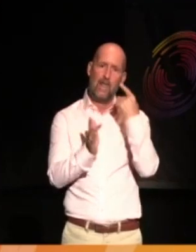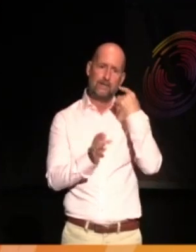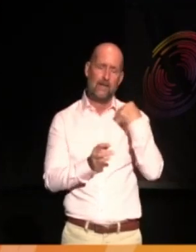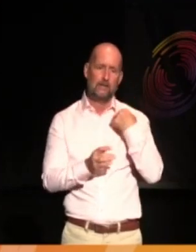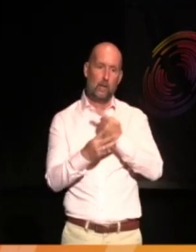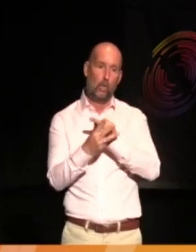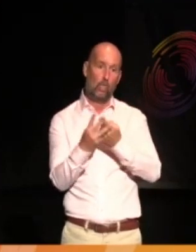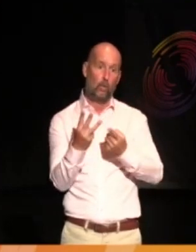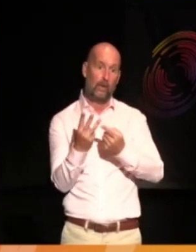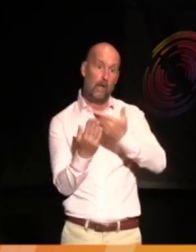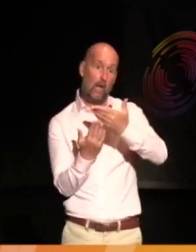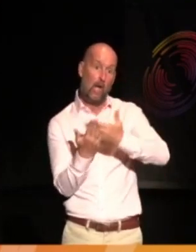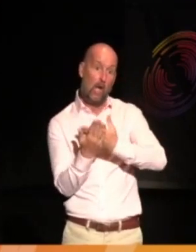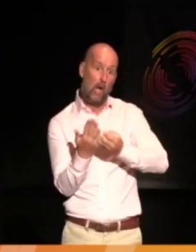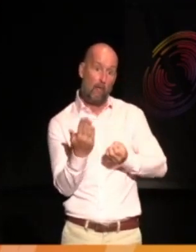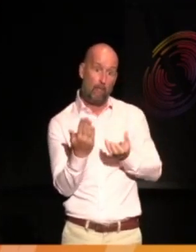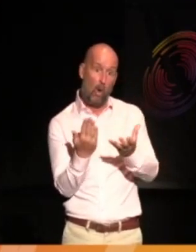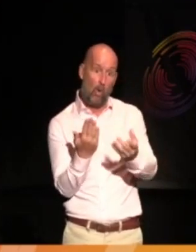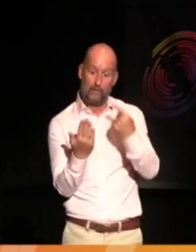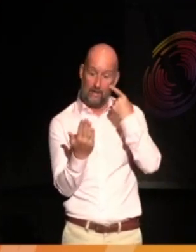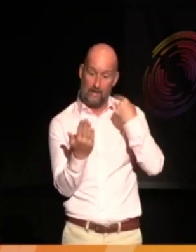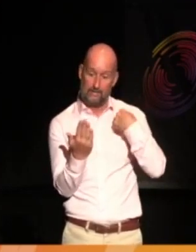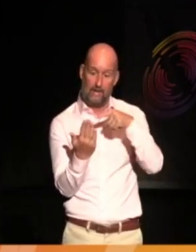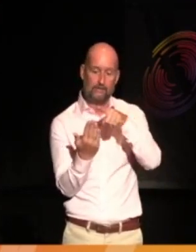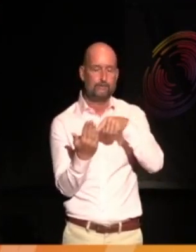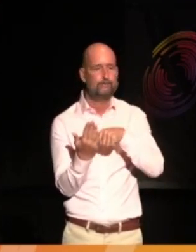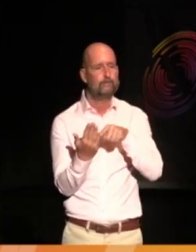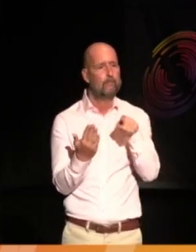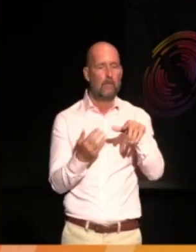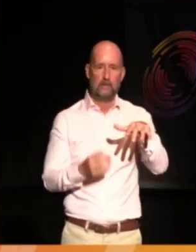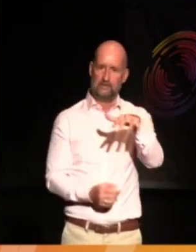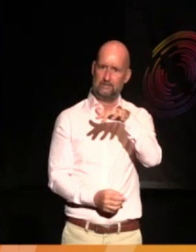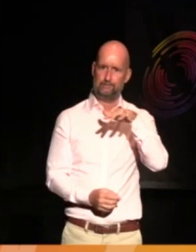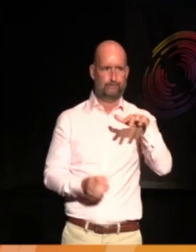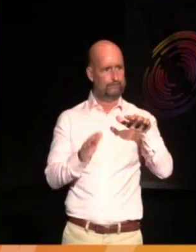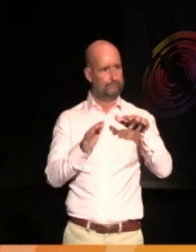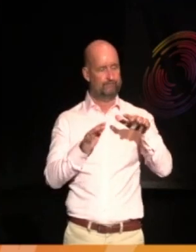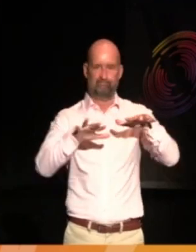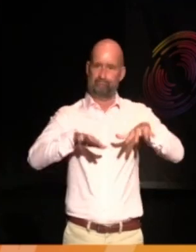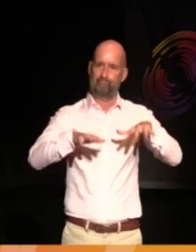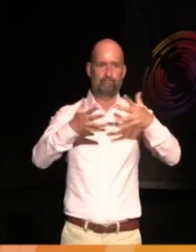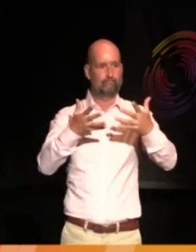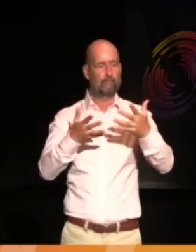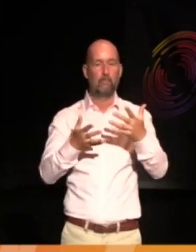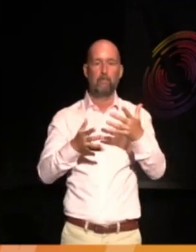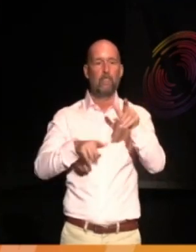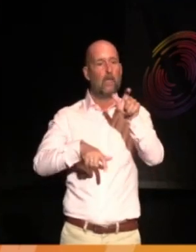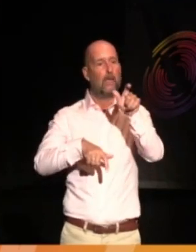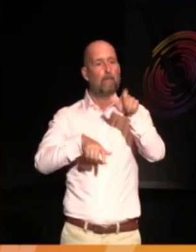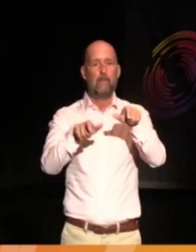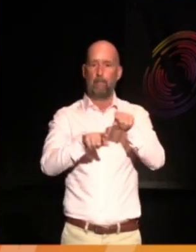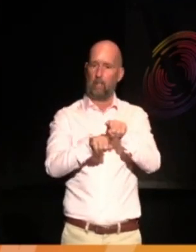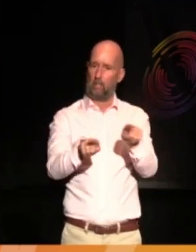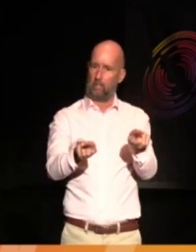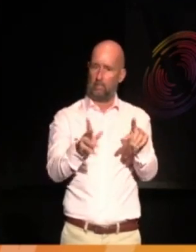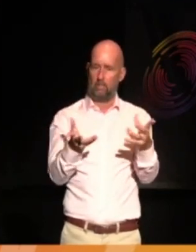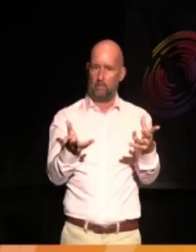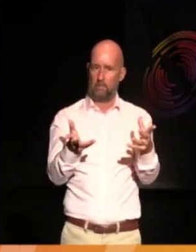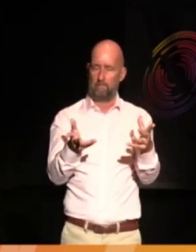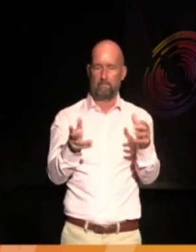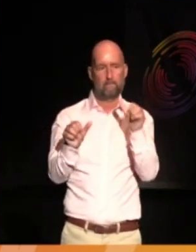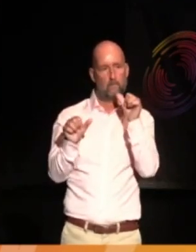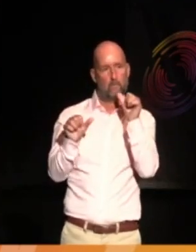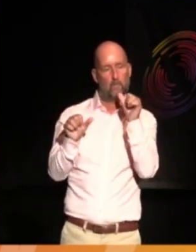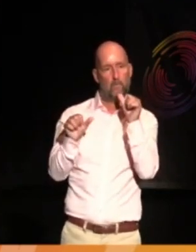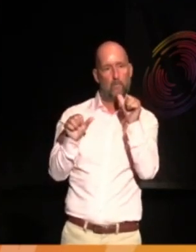3 poems, and you know, we're in a situation at the moment when people much prefer,